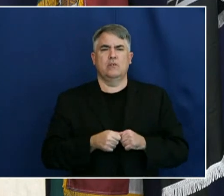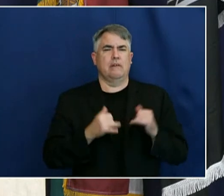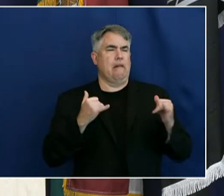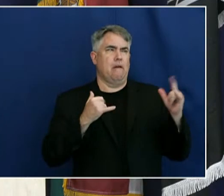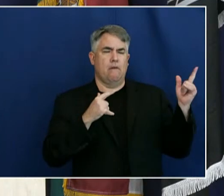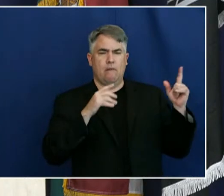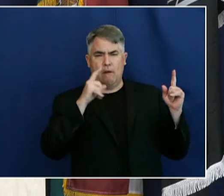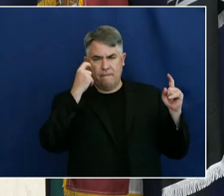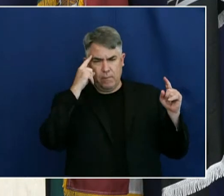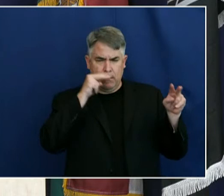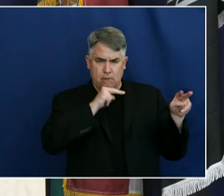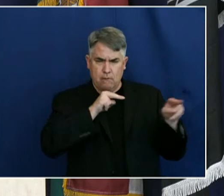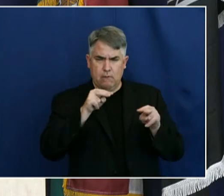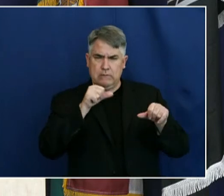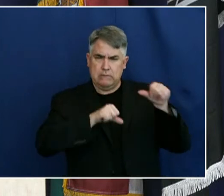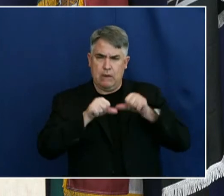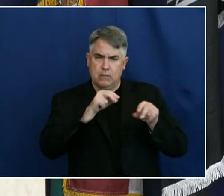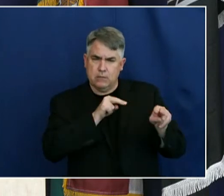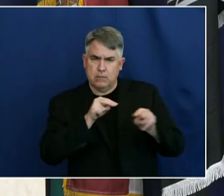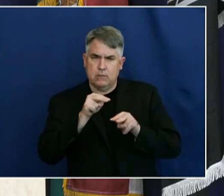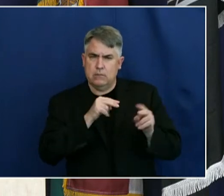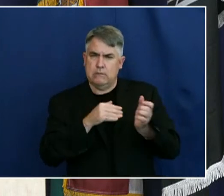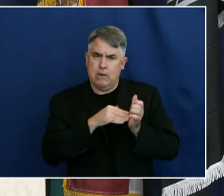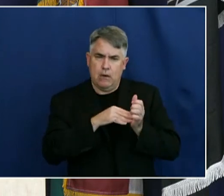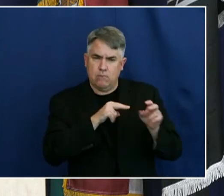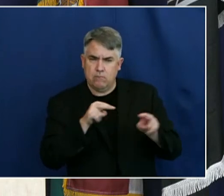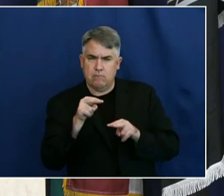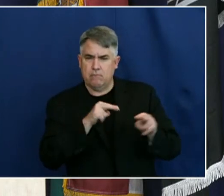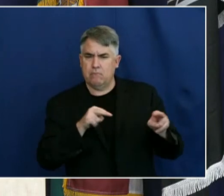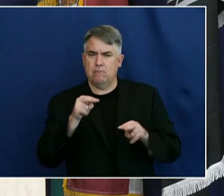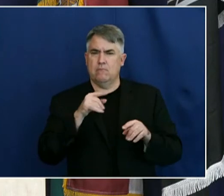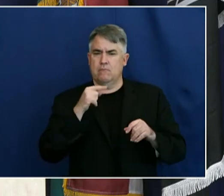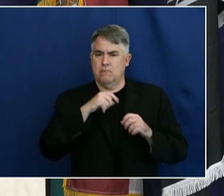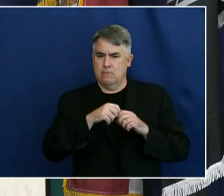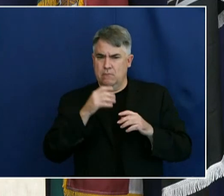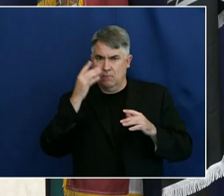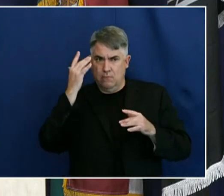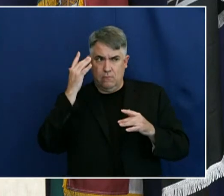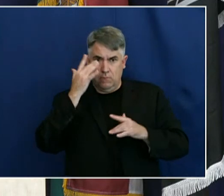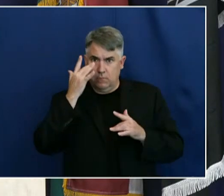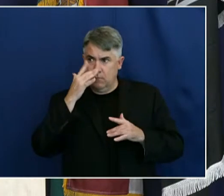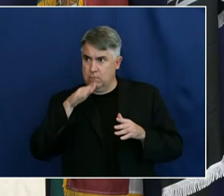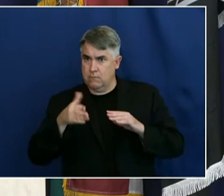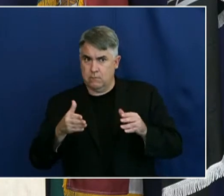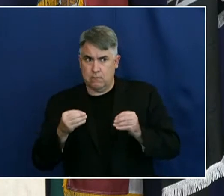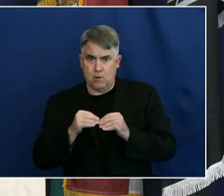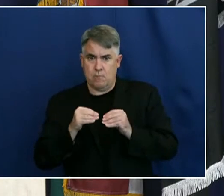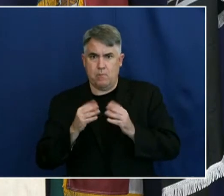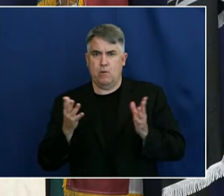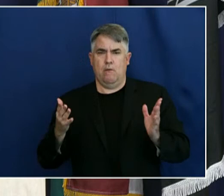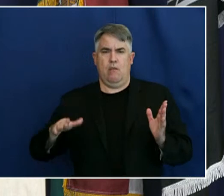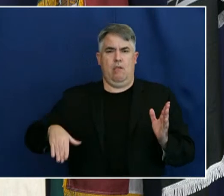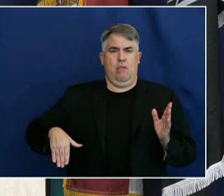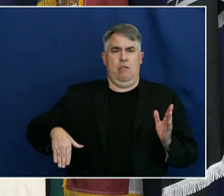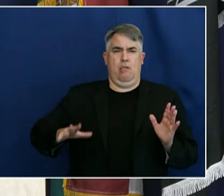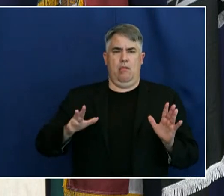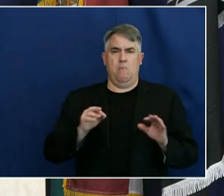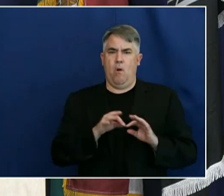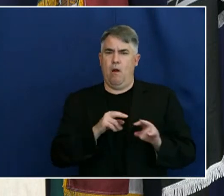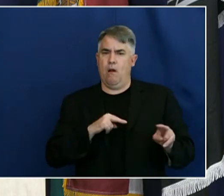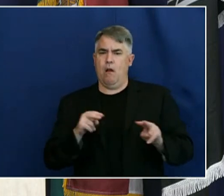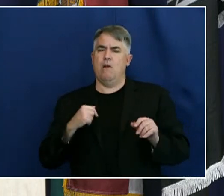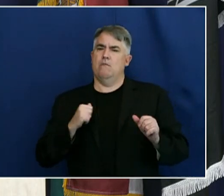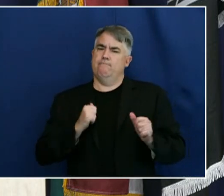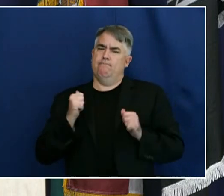illness, more severe illness or risk for death. The important take-home message is that this virus evolves all the time, and